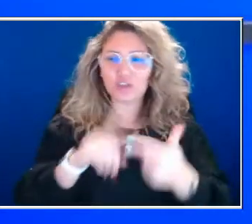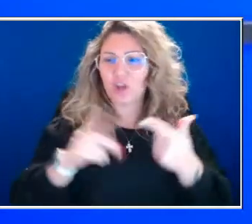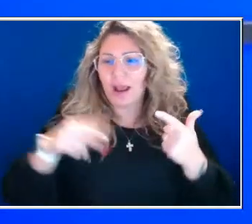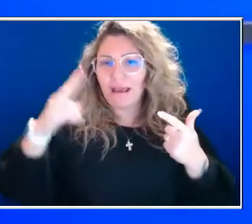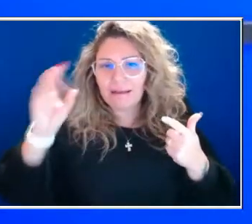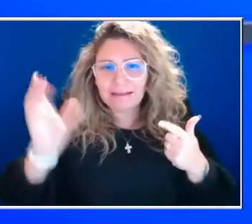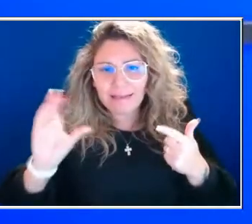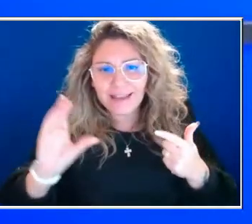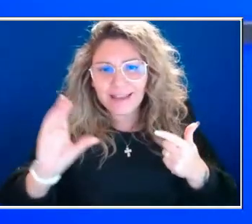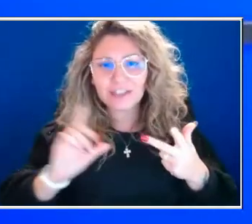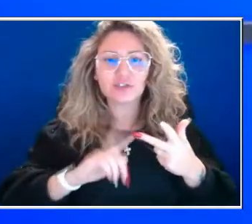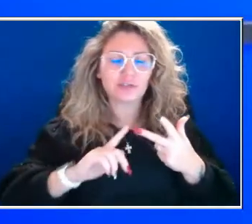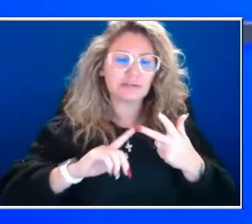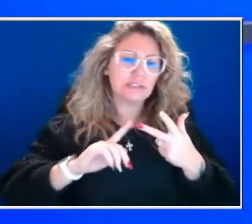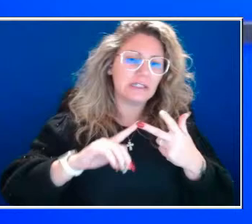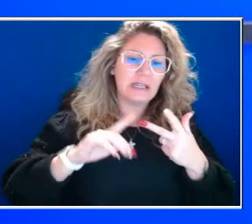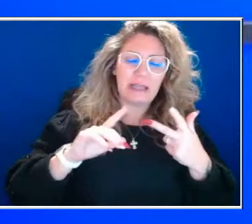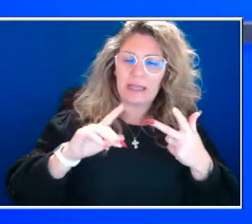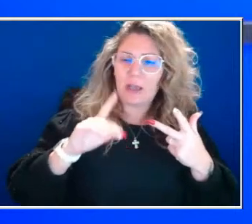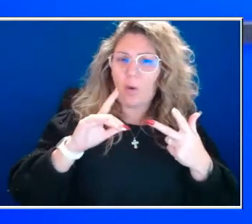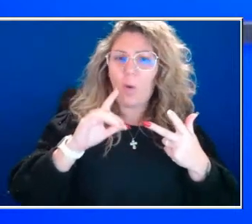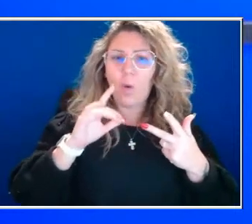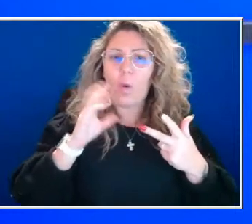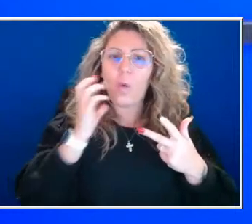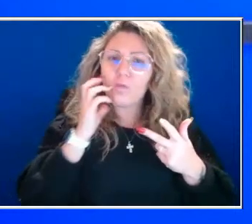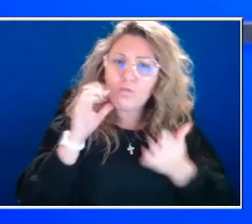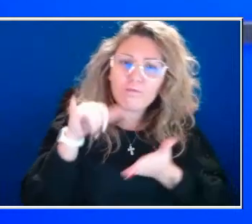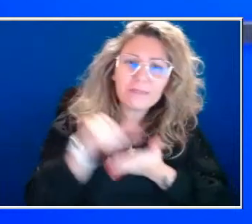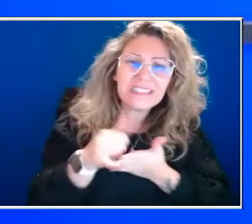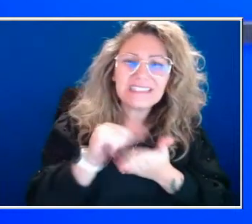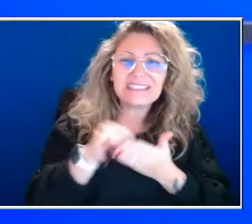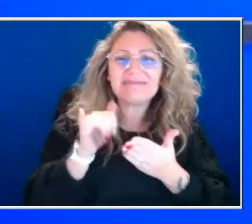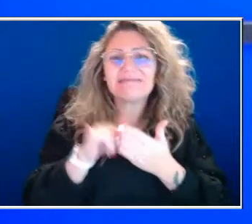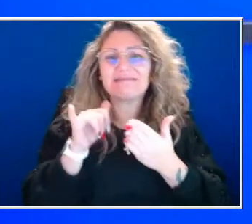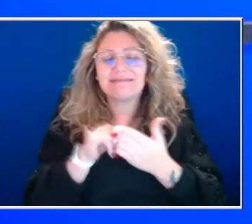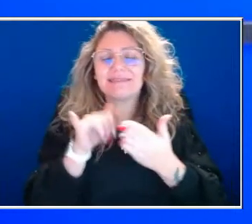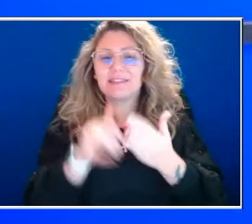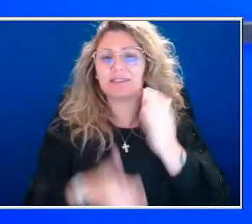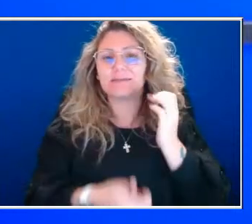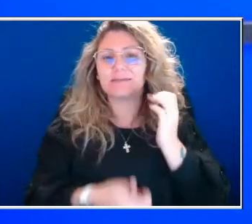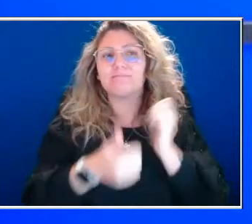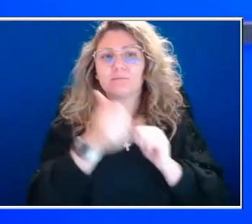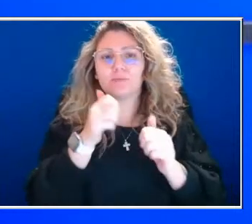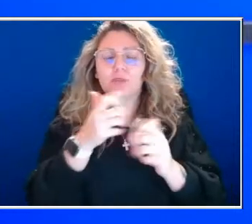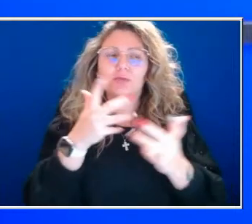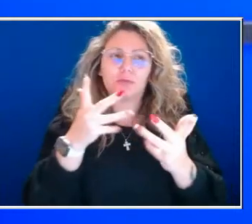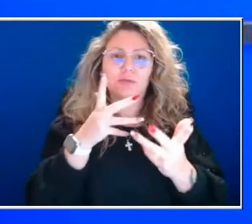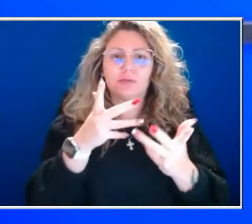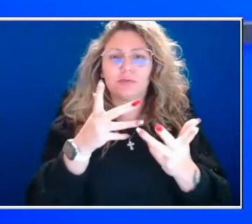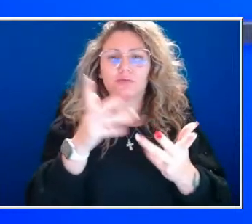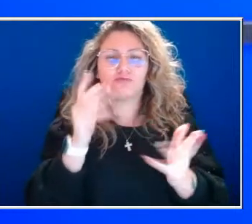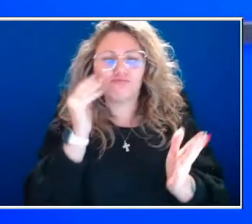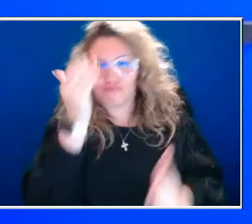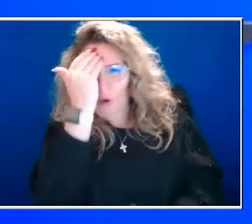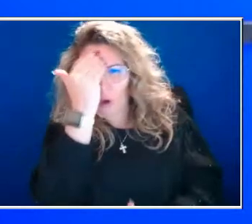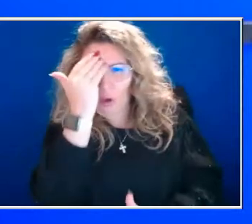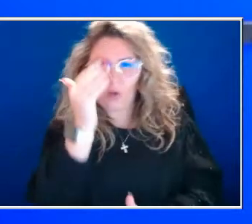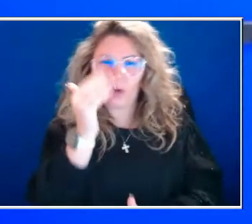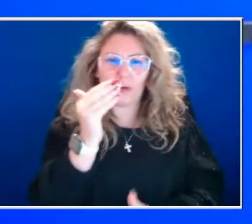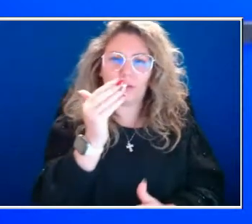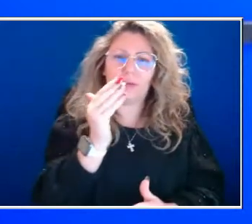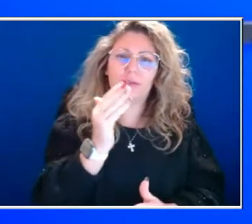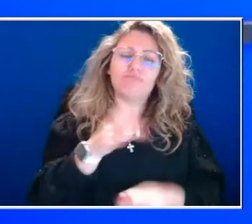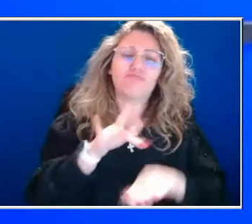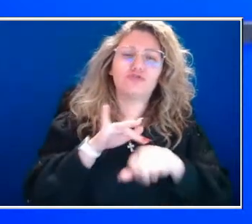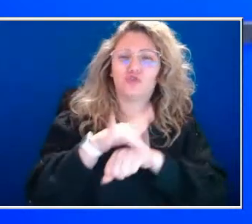central adiposity or obesity, is more prevalent in the postmenopausal population. And when women experience menopause early, so